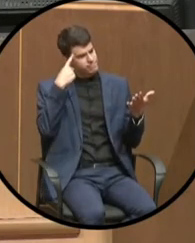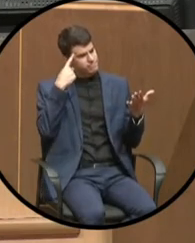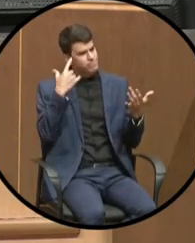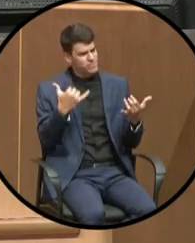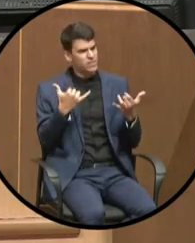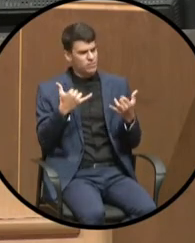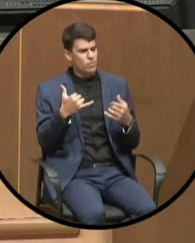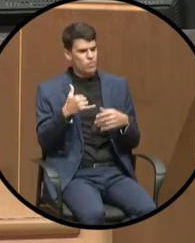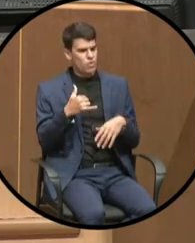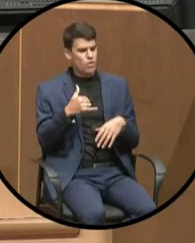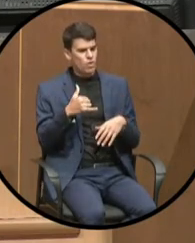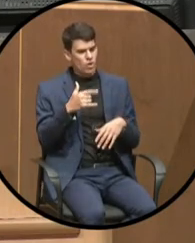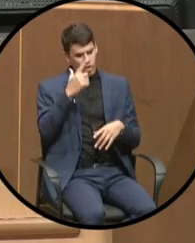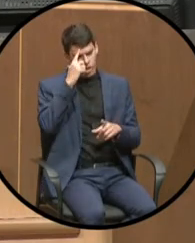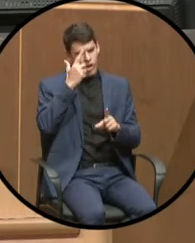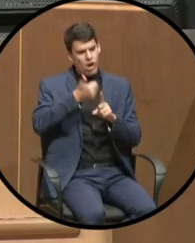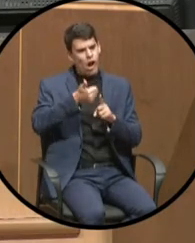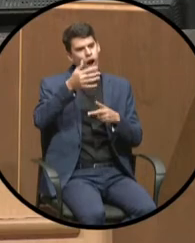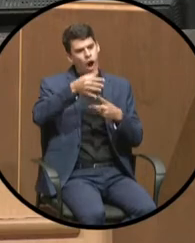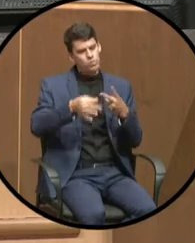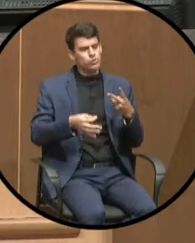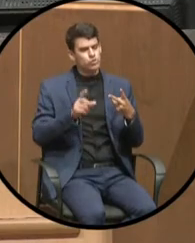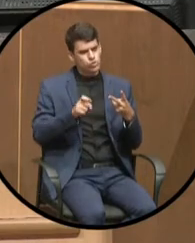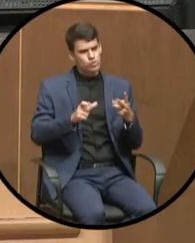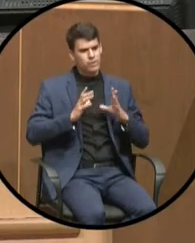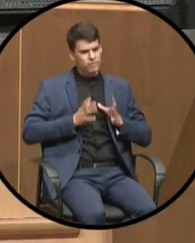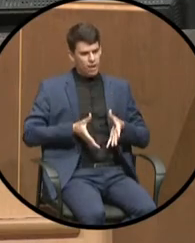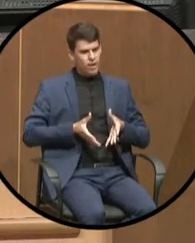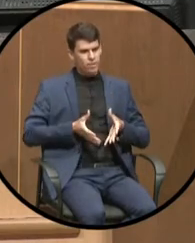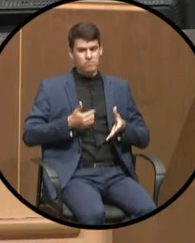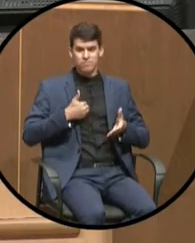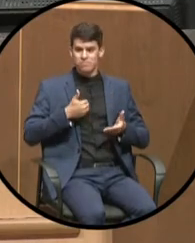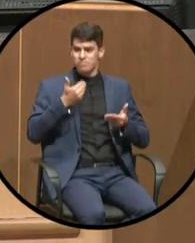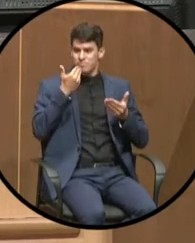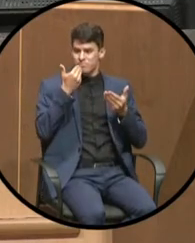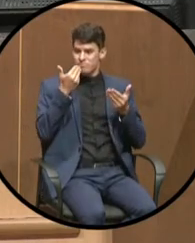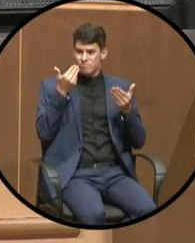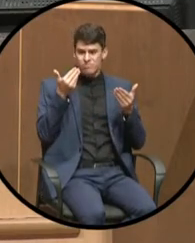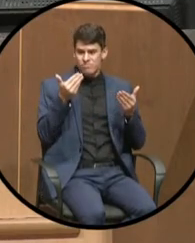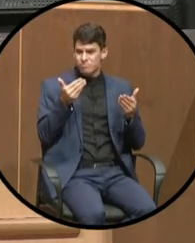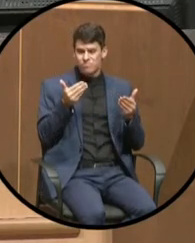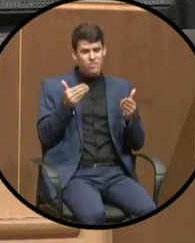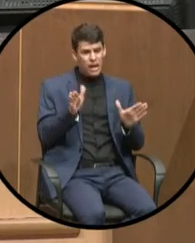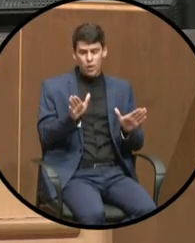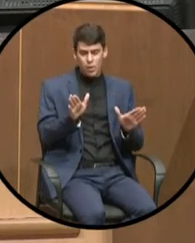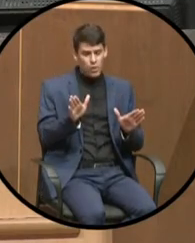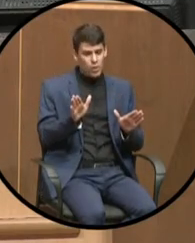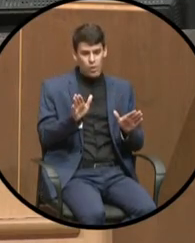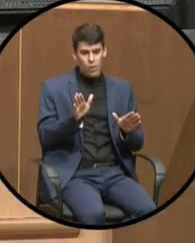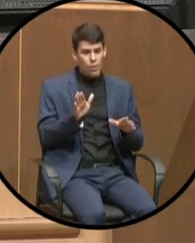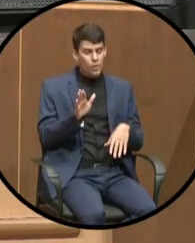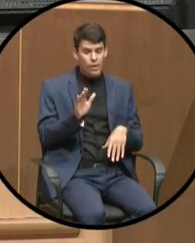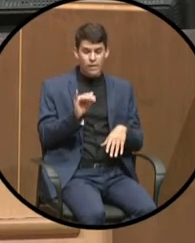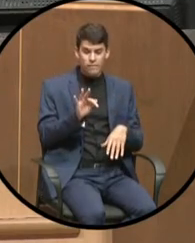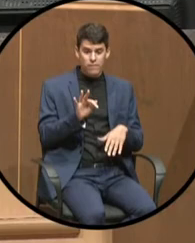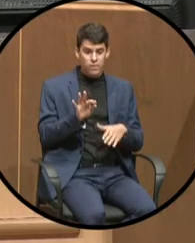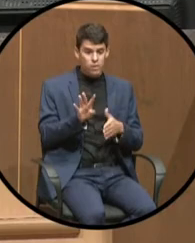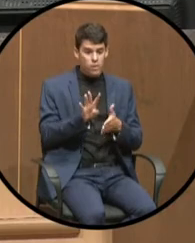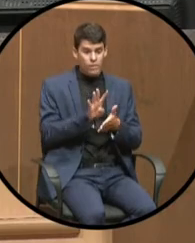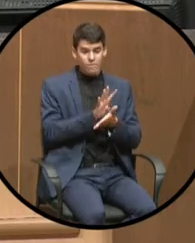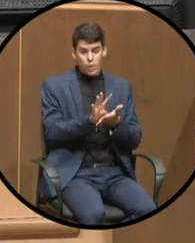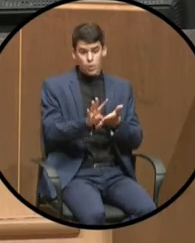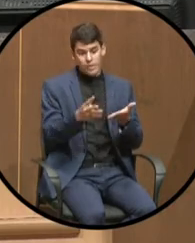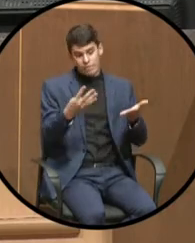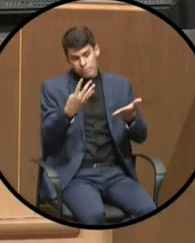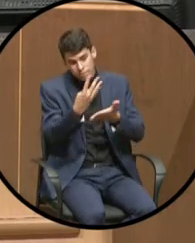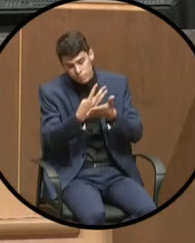point where optional should be the case for this coming year. I don't know if we will be at the point in 4 weeks where we